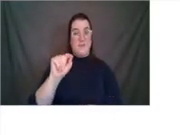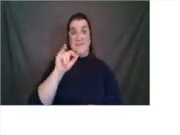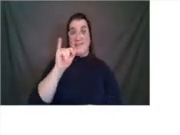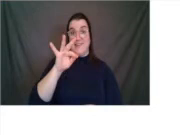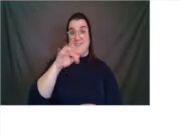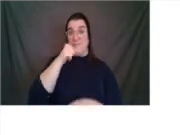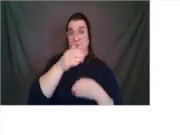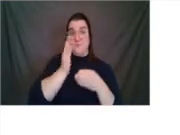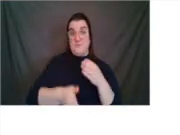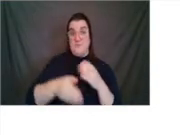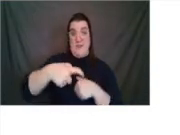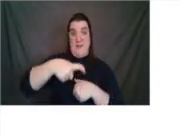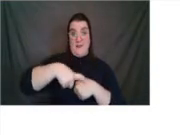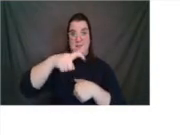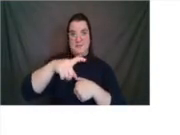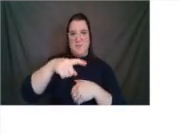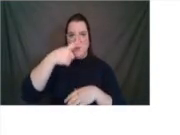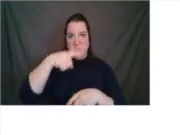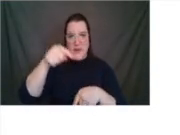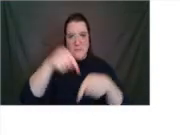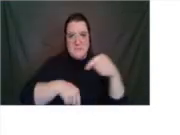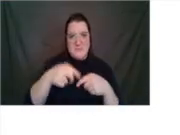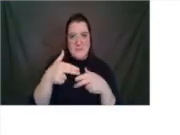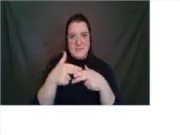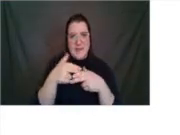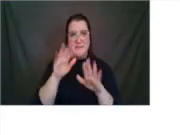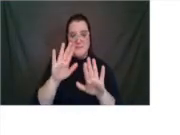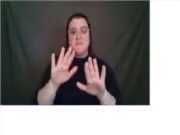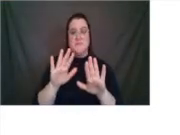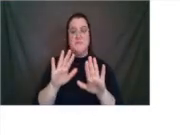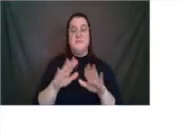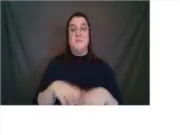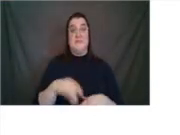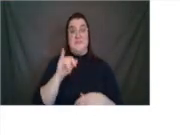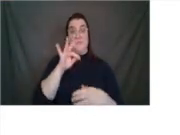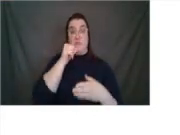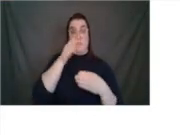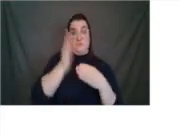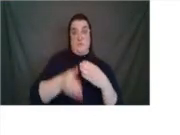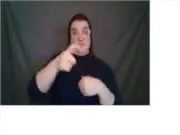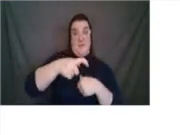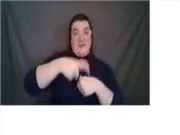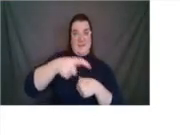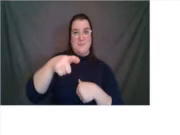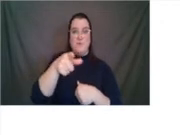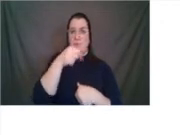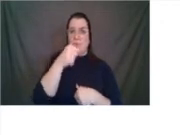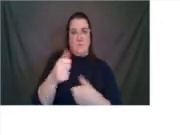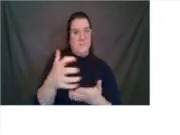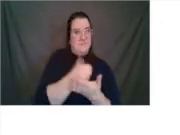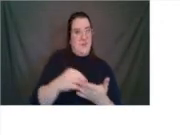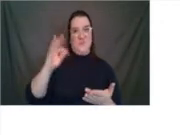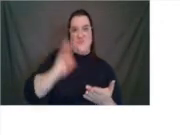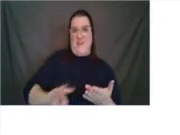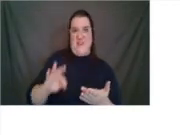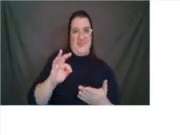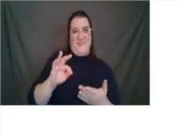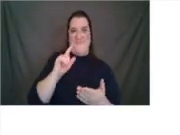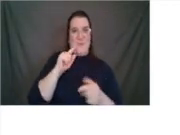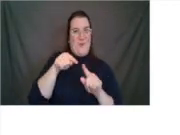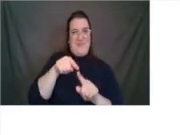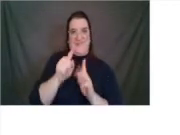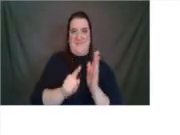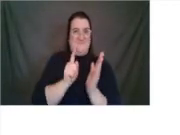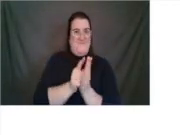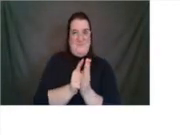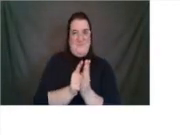October 20th. If you do not complete the evaluation by this deadline, could you please go back? You will not receive